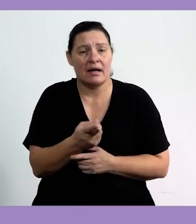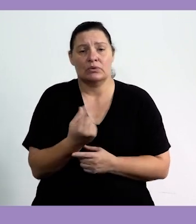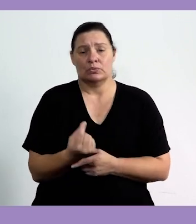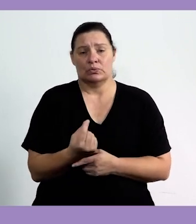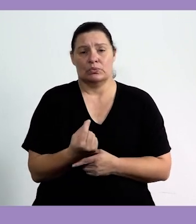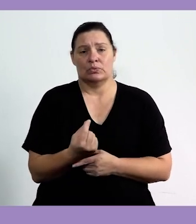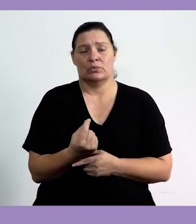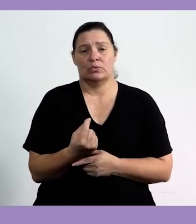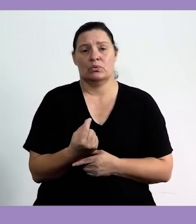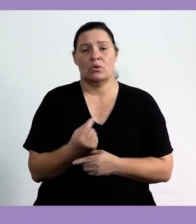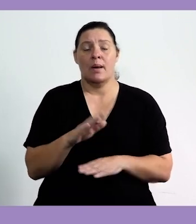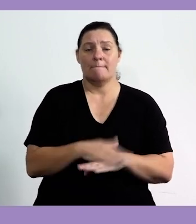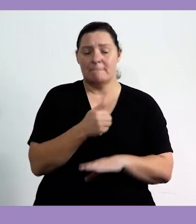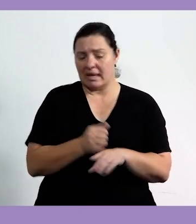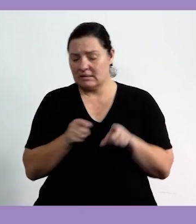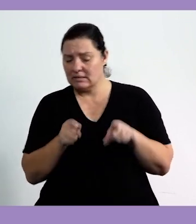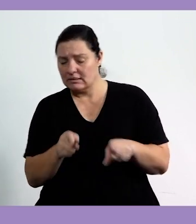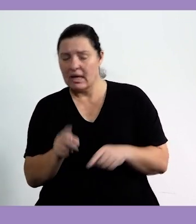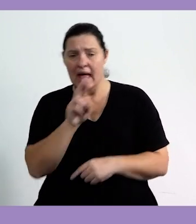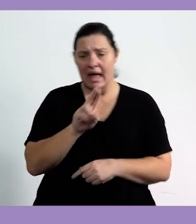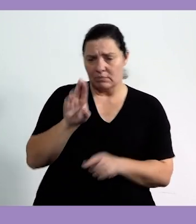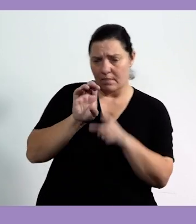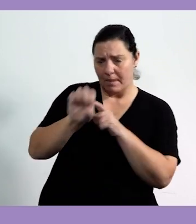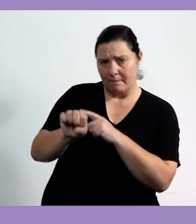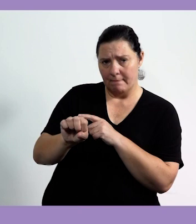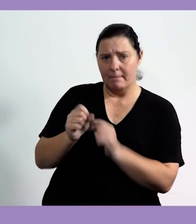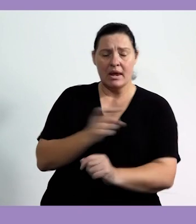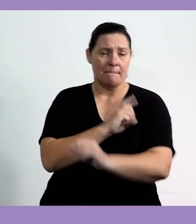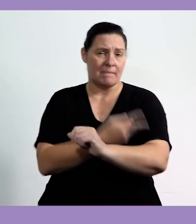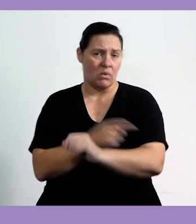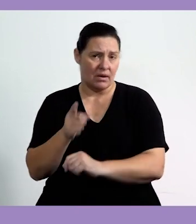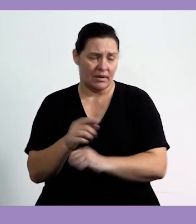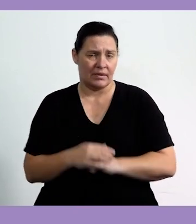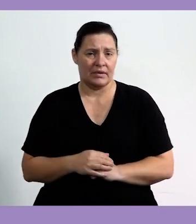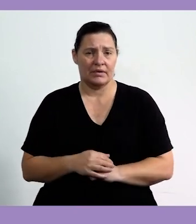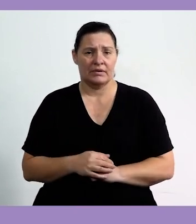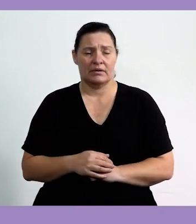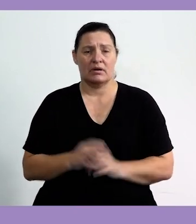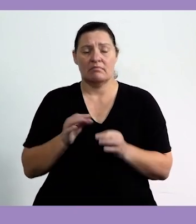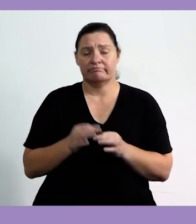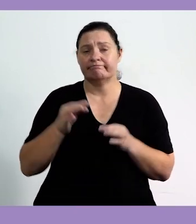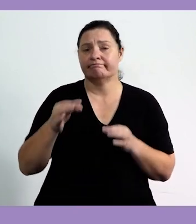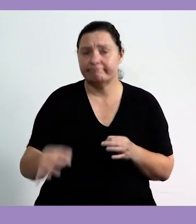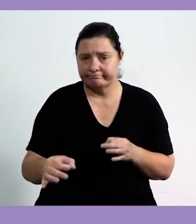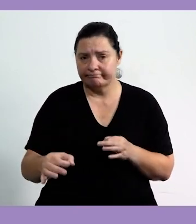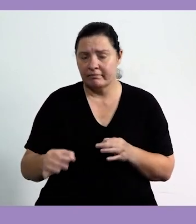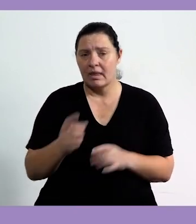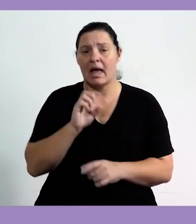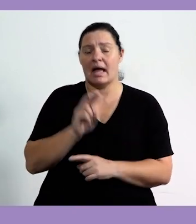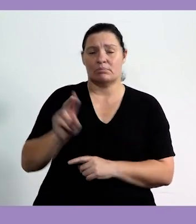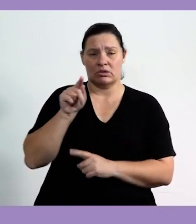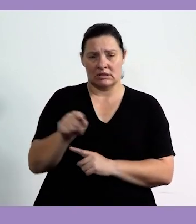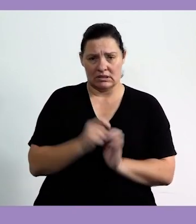to identify the base and the exponent in a power, expand an